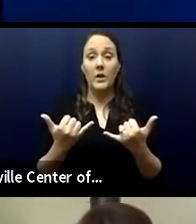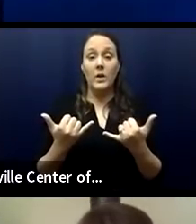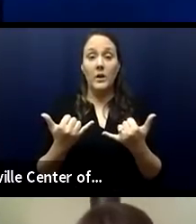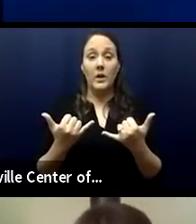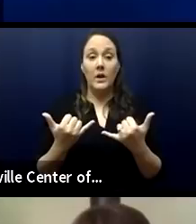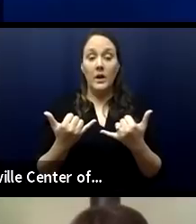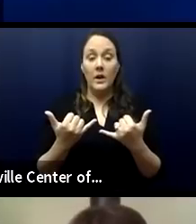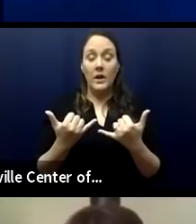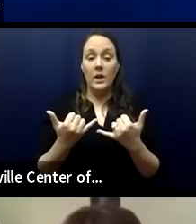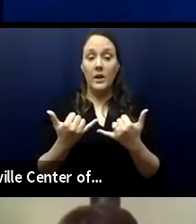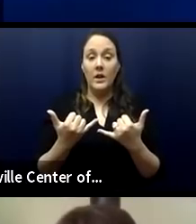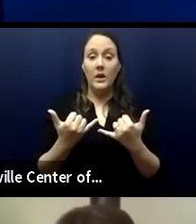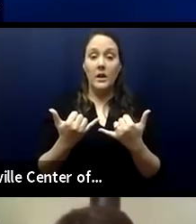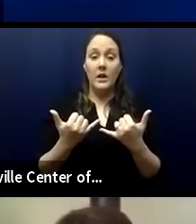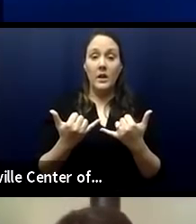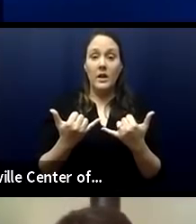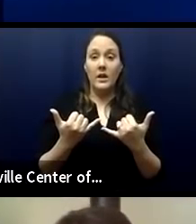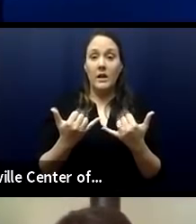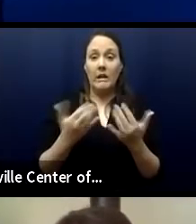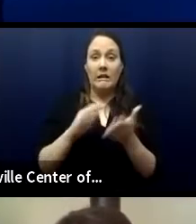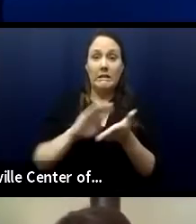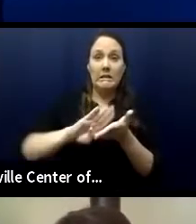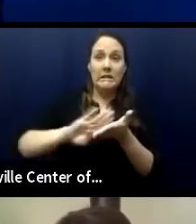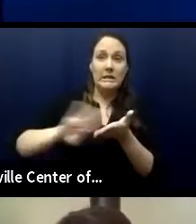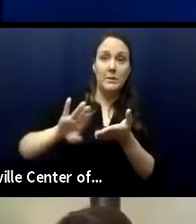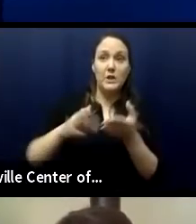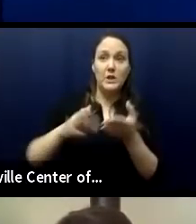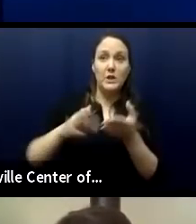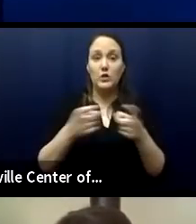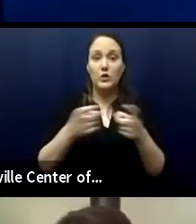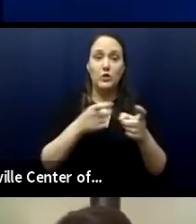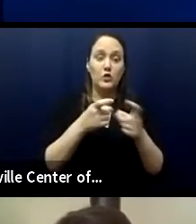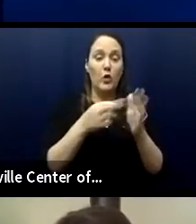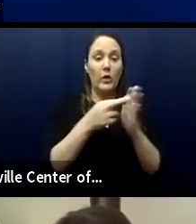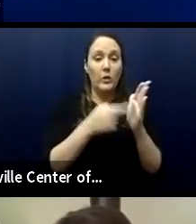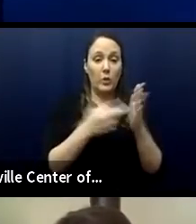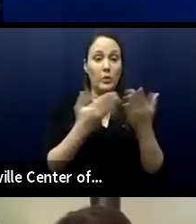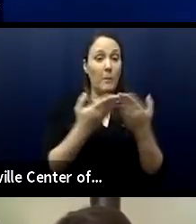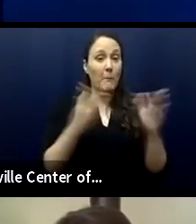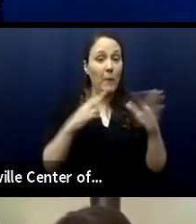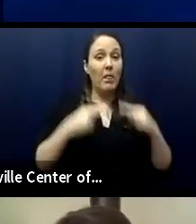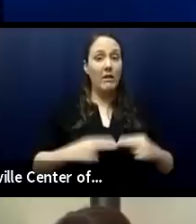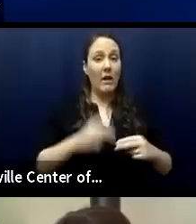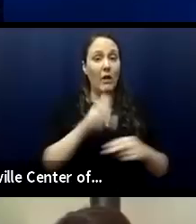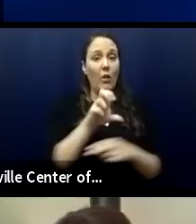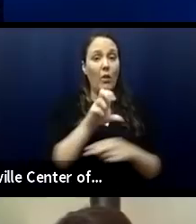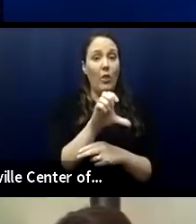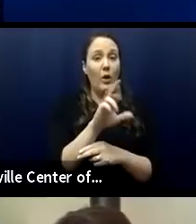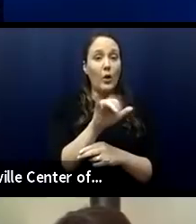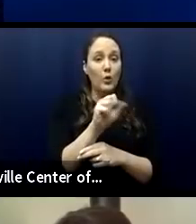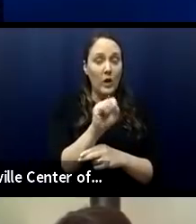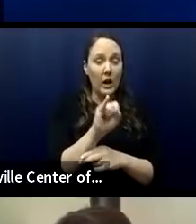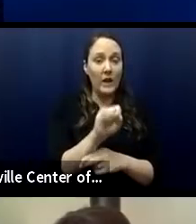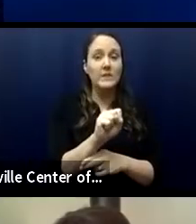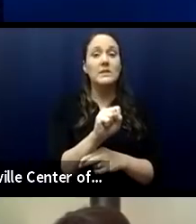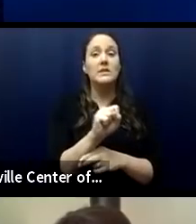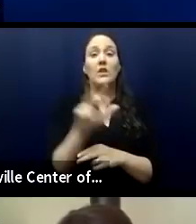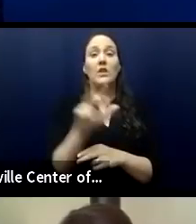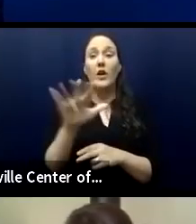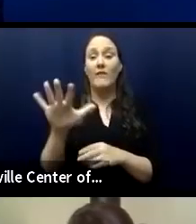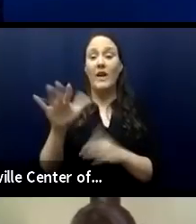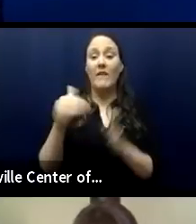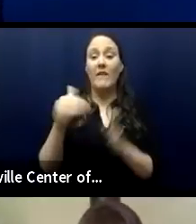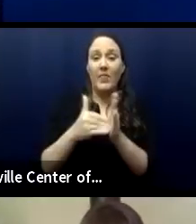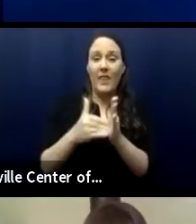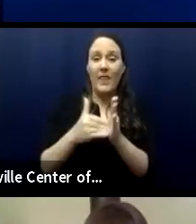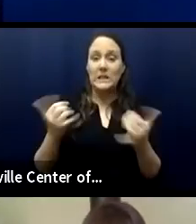of letting exceptions override the rules here. We're in a public health crisis. We're on track to have 35,000 active cases by